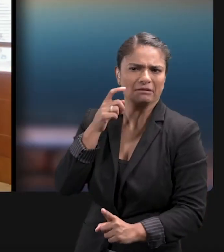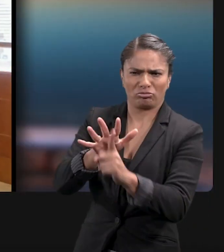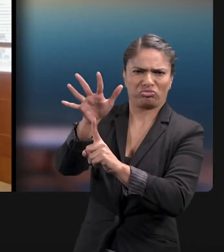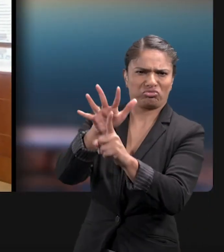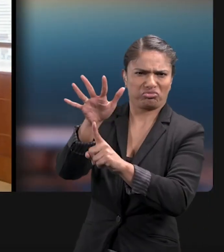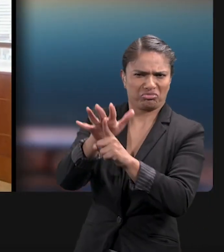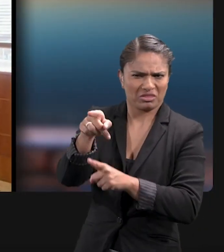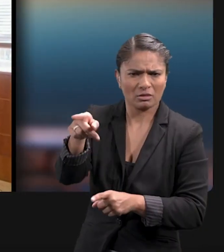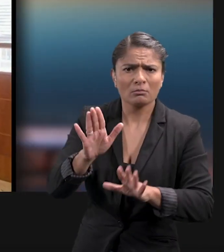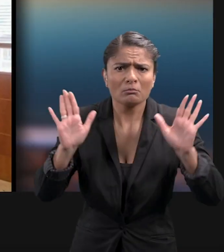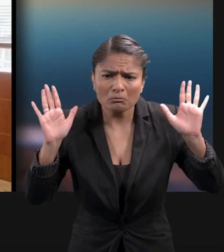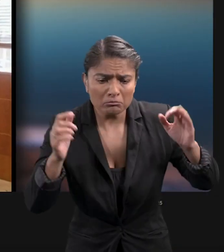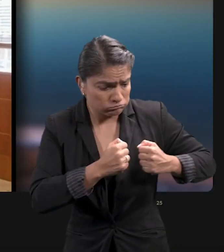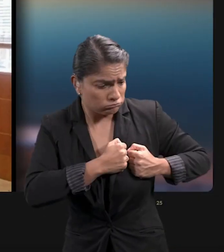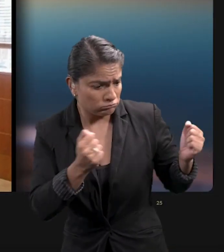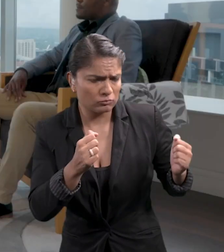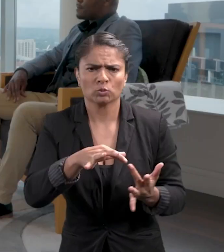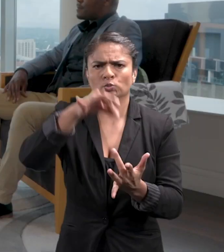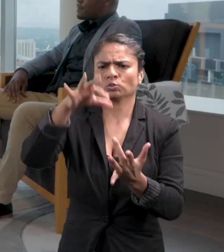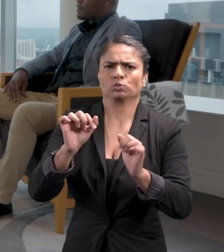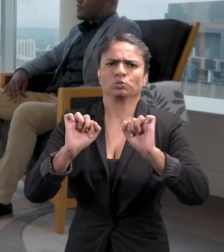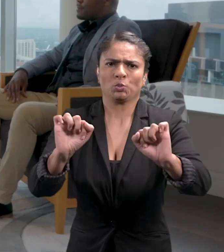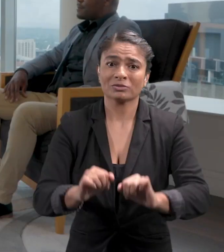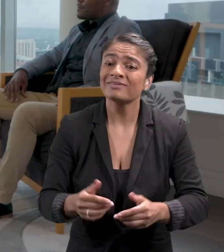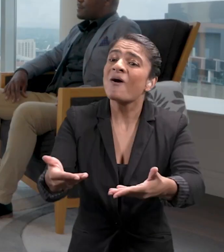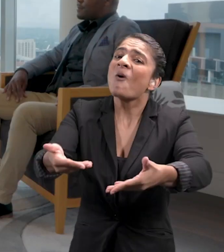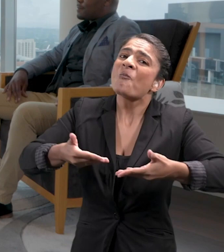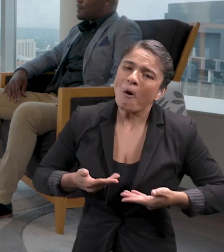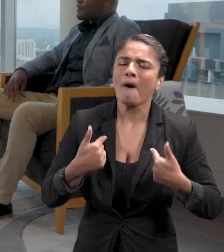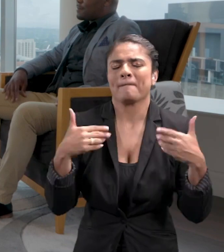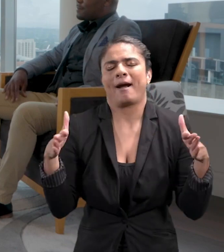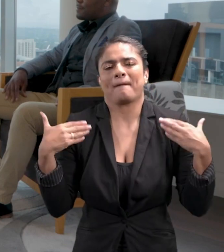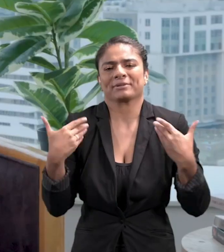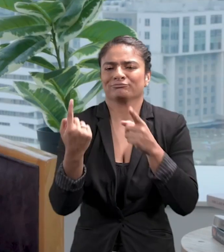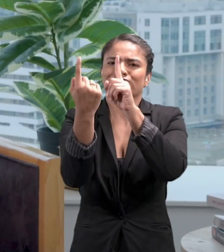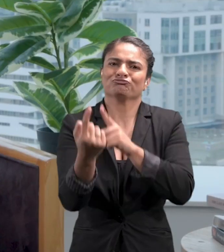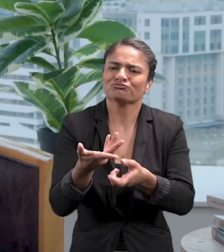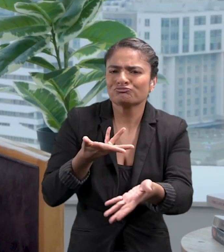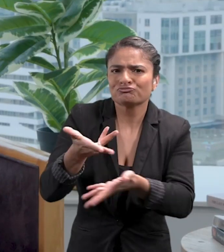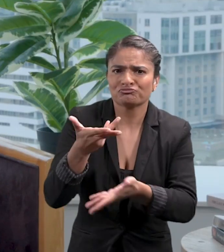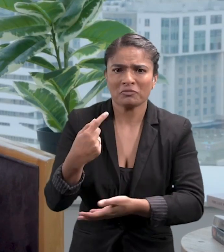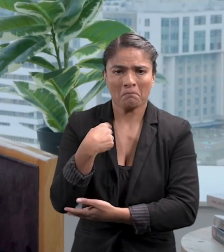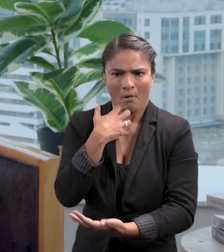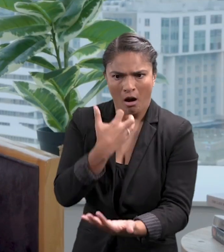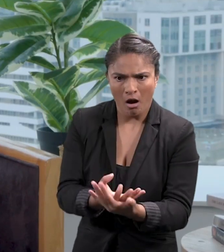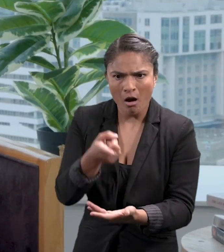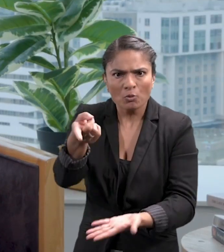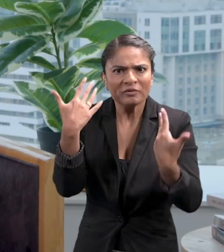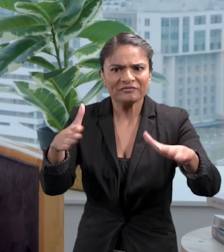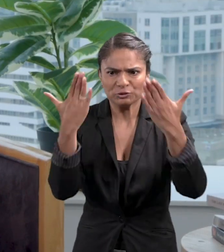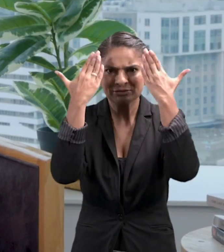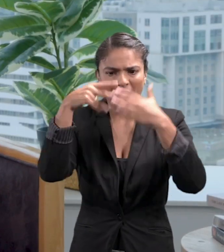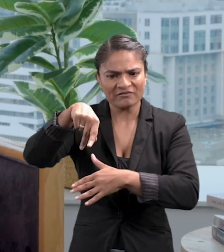though disclosure is purely voluntary. Welcome, Themba. It's great having you in studio. I understand that you are studying towards